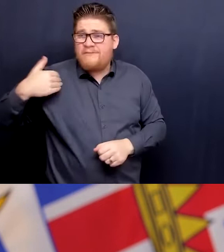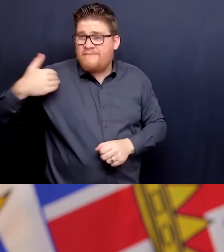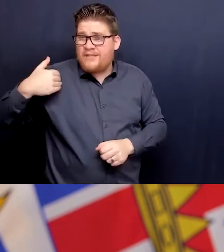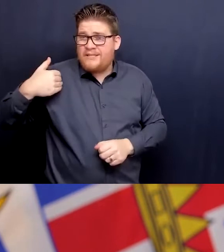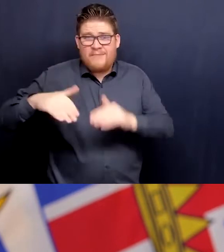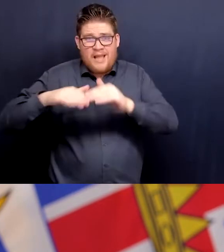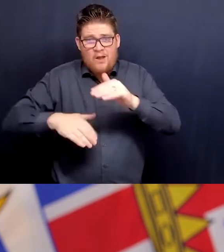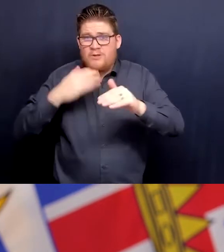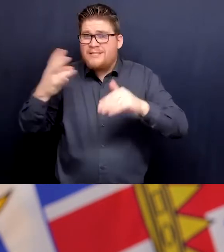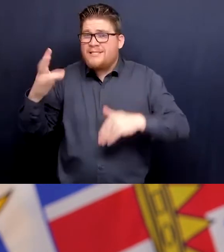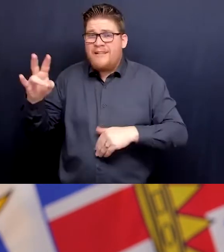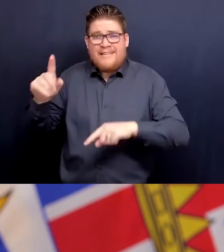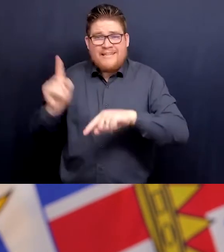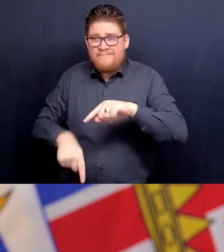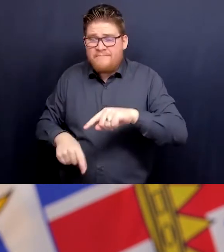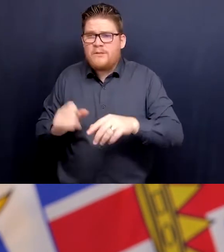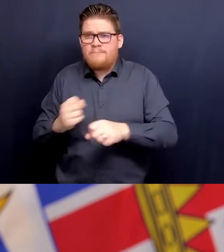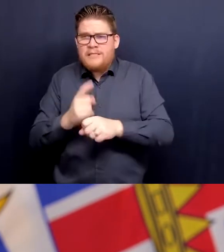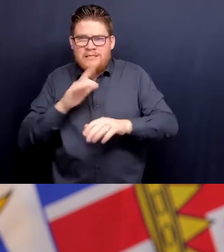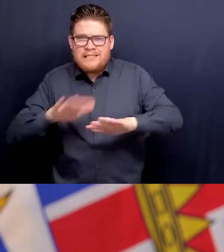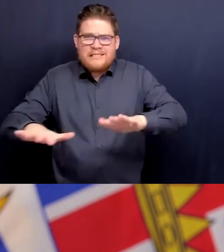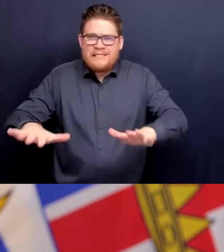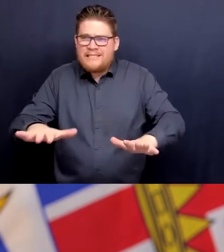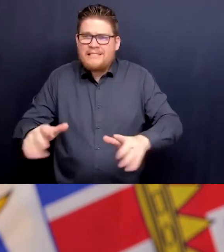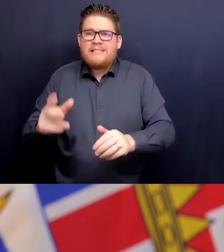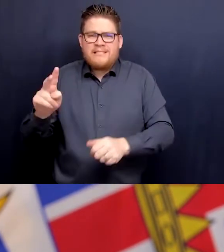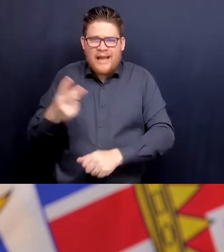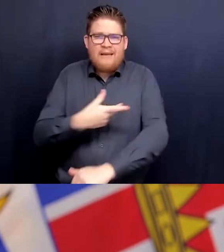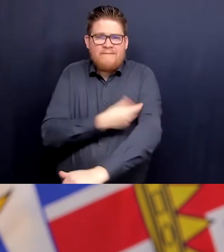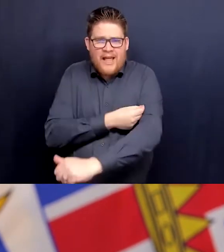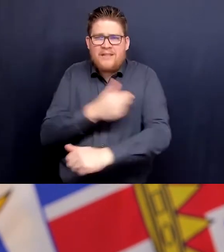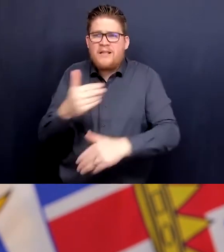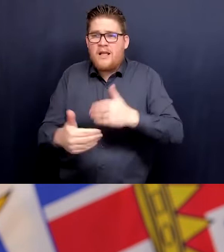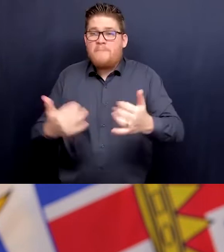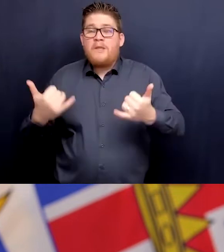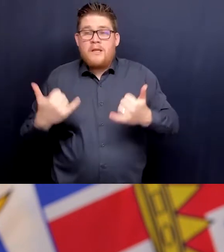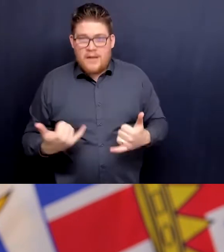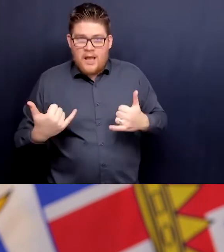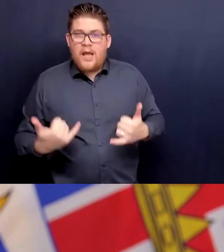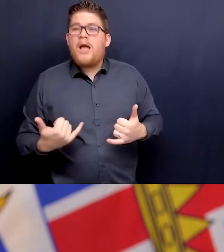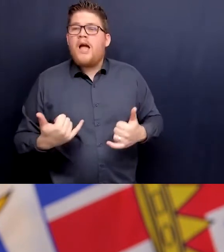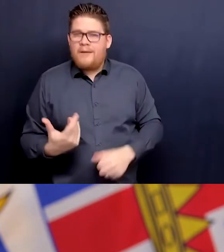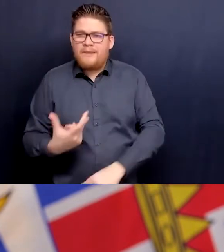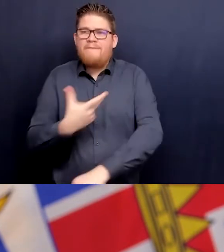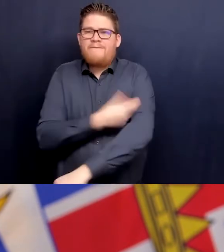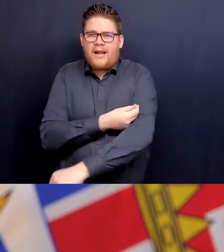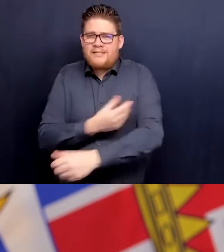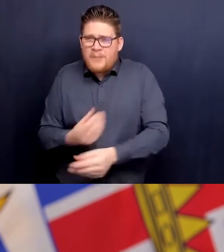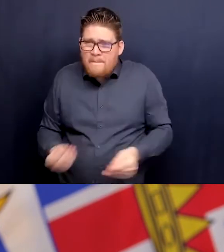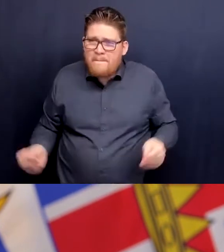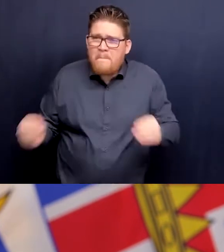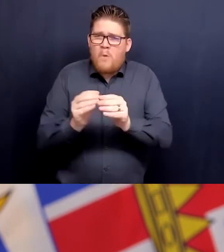did get their second dose, boosting up the rates of immunization in those younger